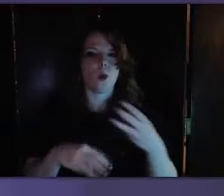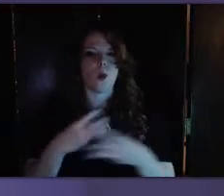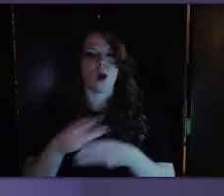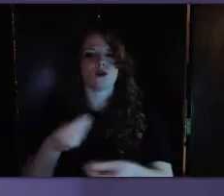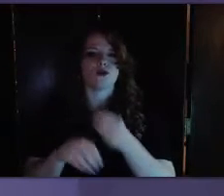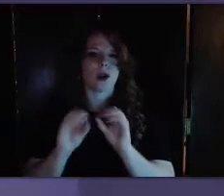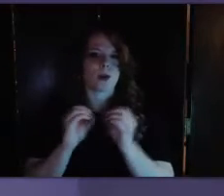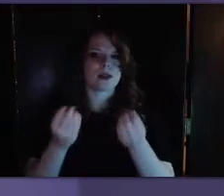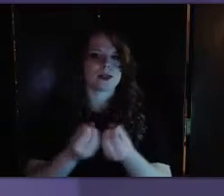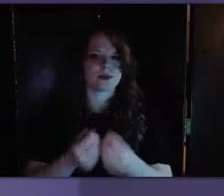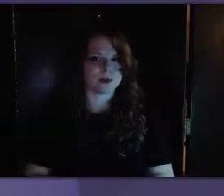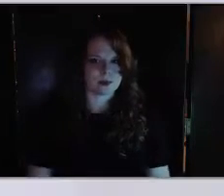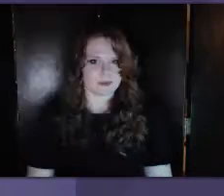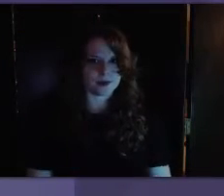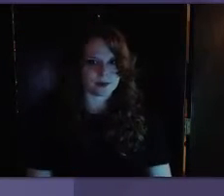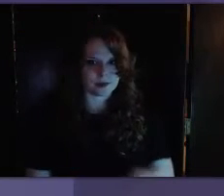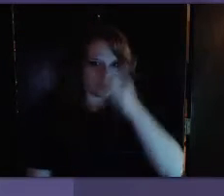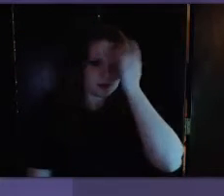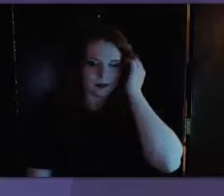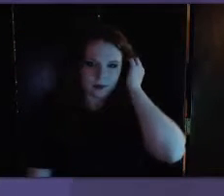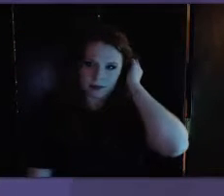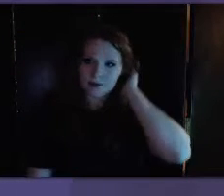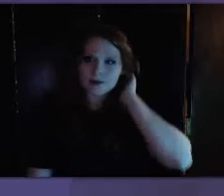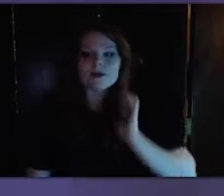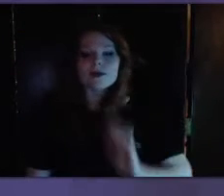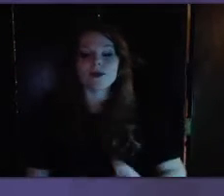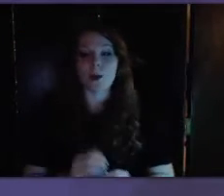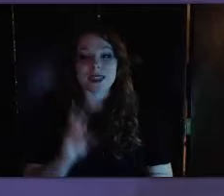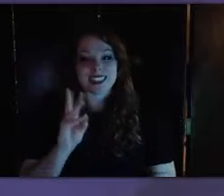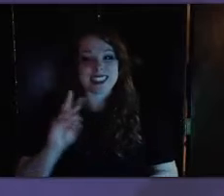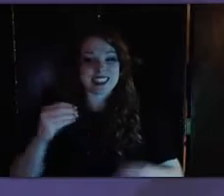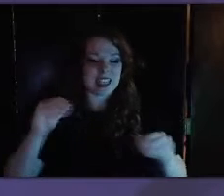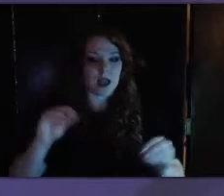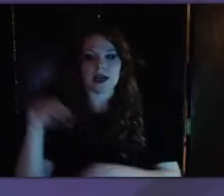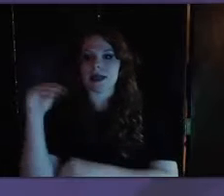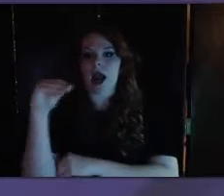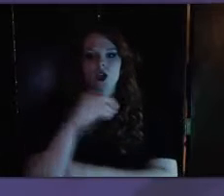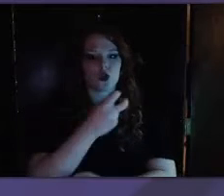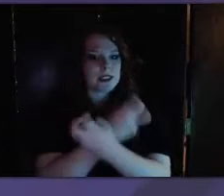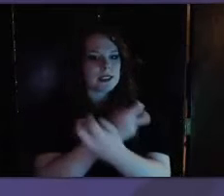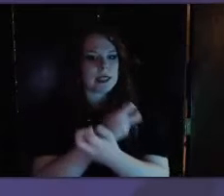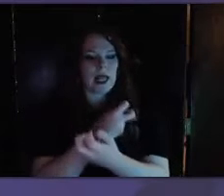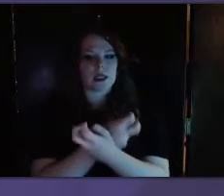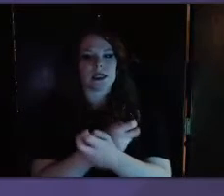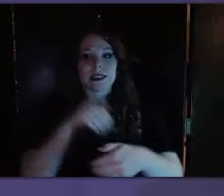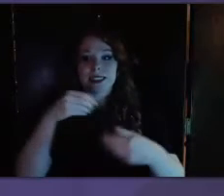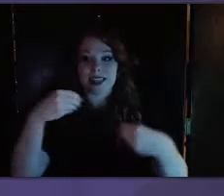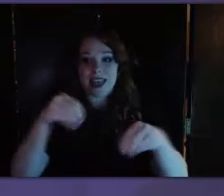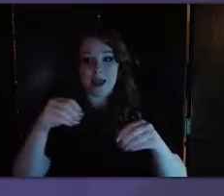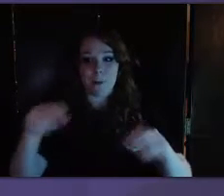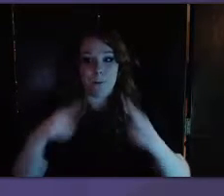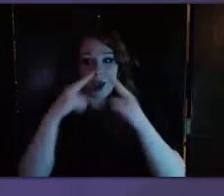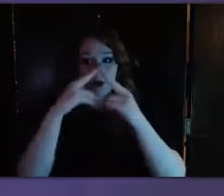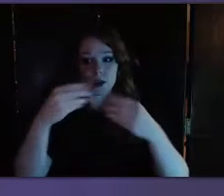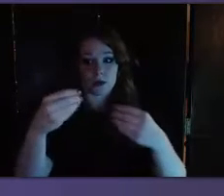Trade Organization. Question 6 is about the big sale. The dinosaur skeleton sold at that Paris auction